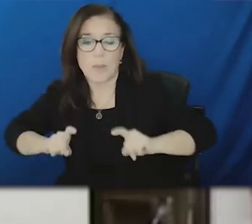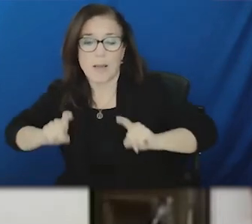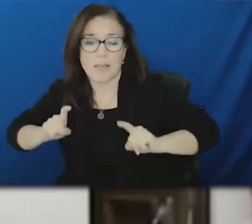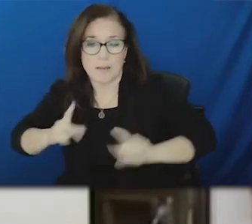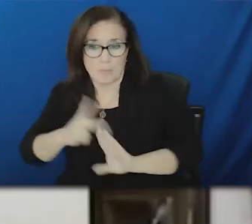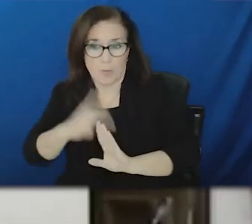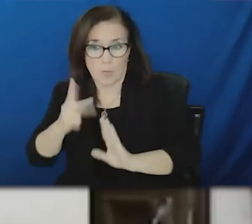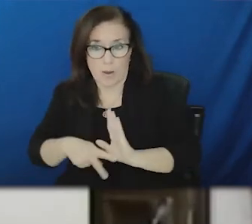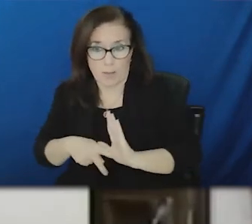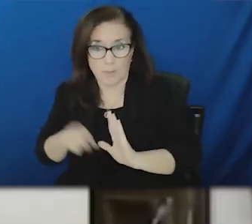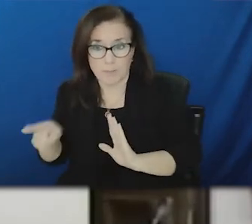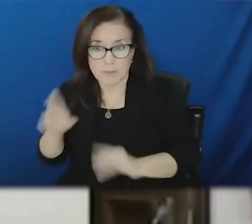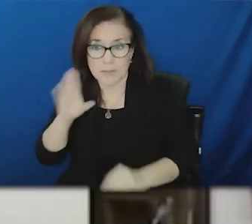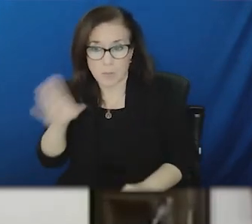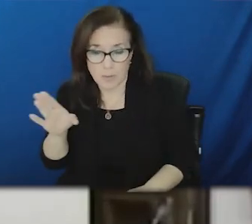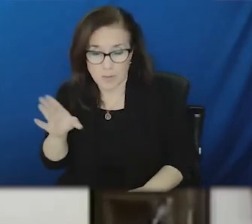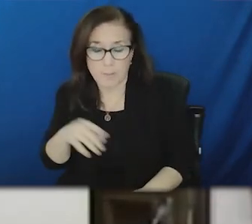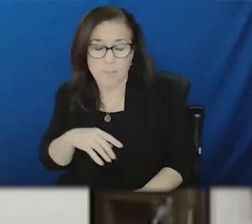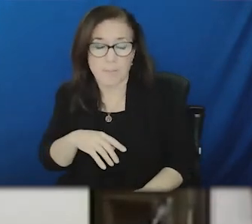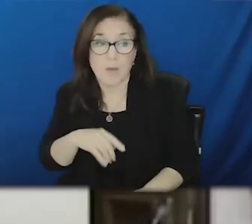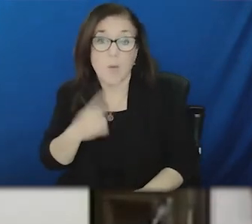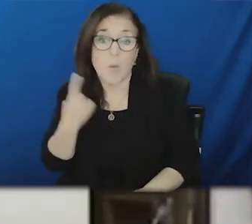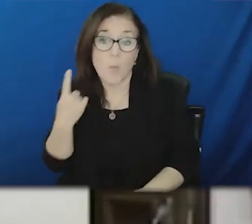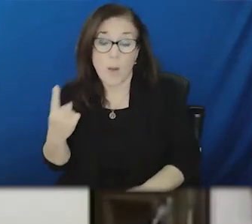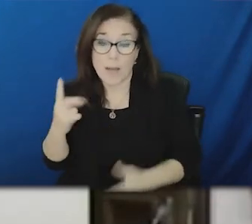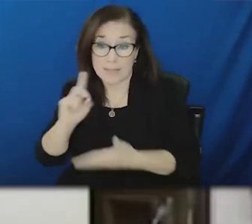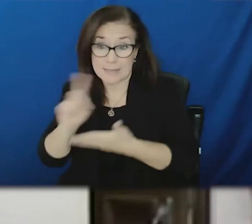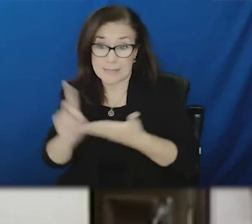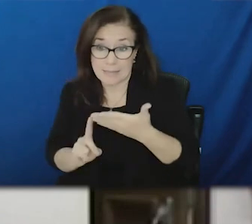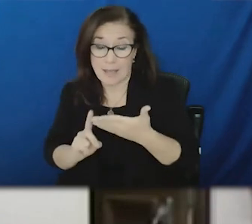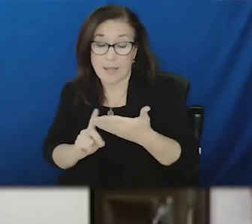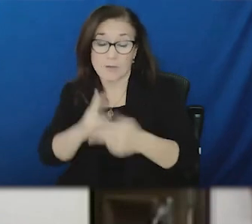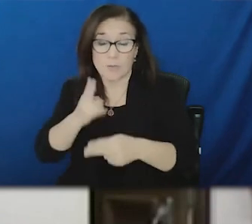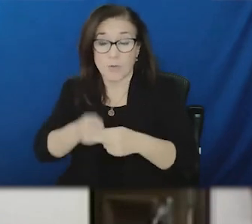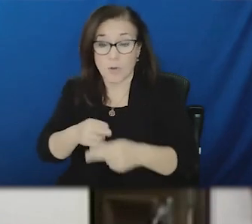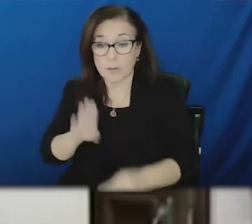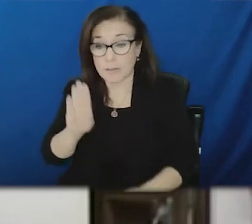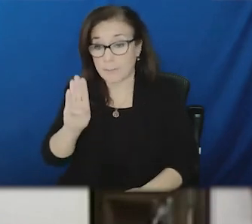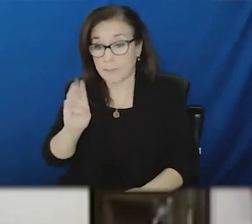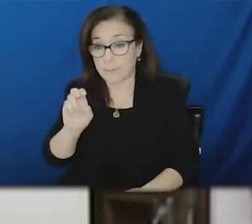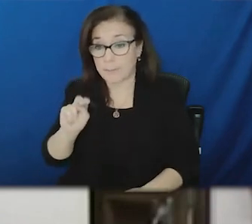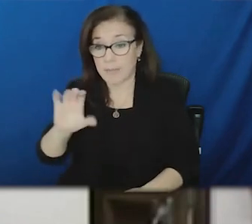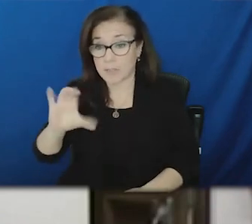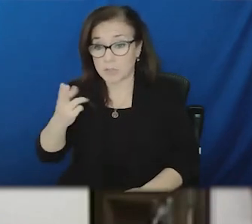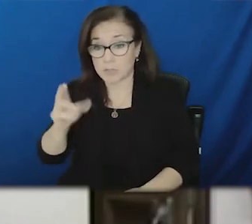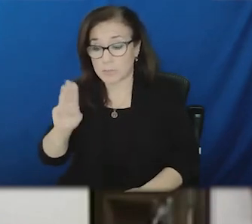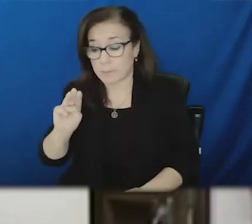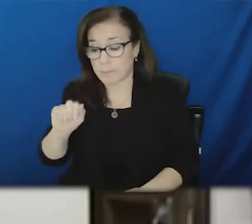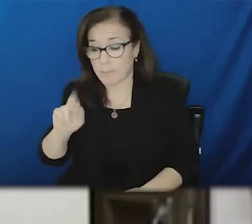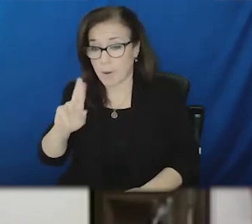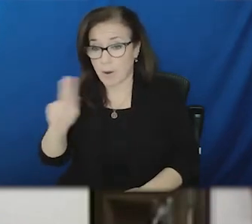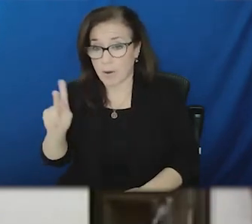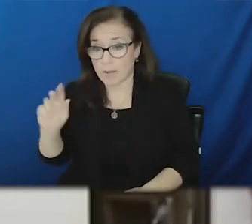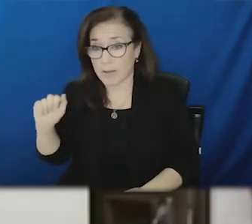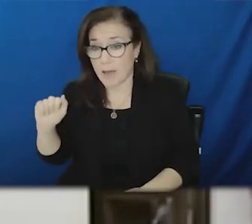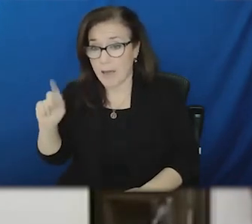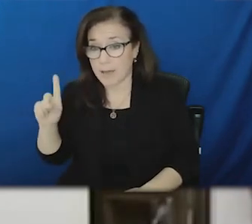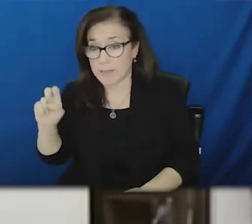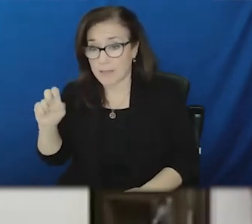And one of them is Benchmark Adelante, and the companion Benchmark